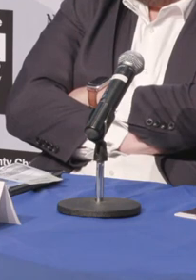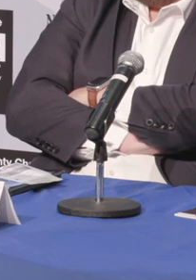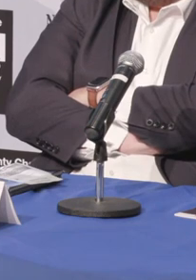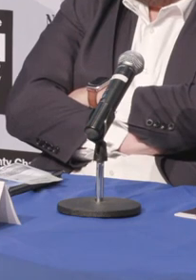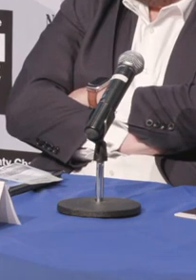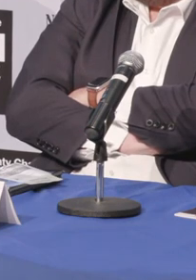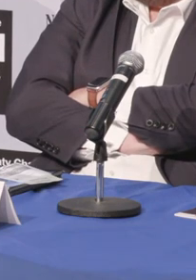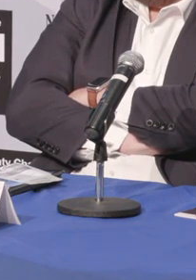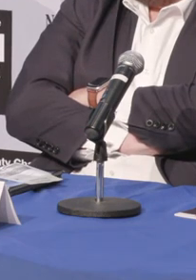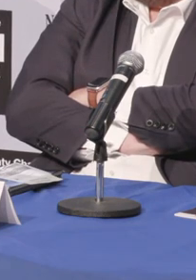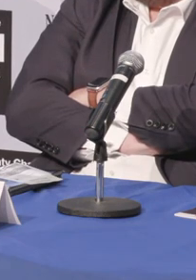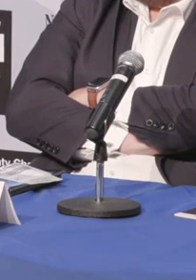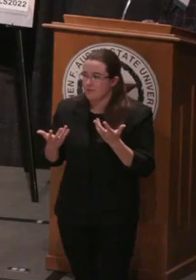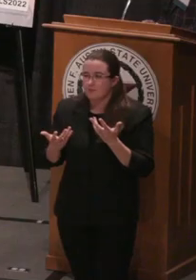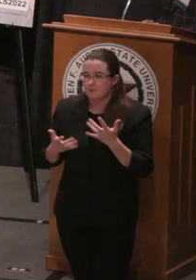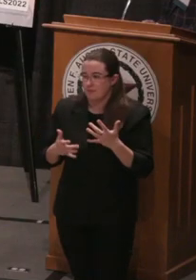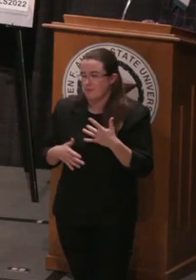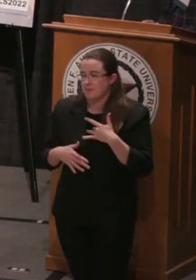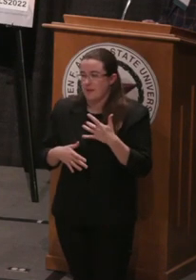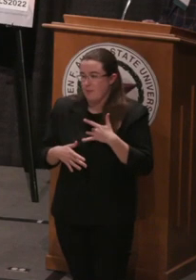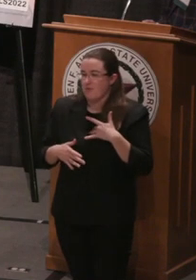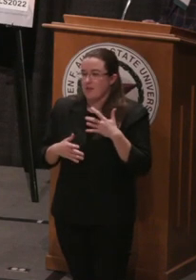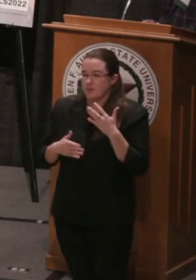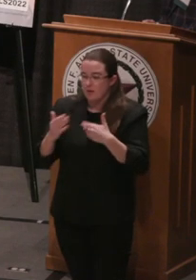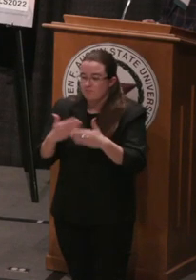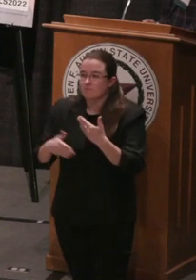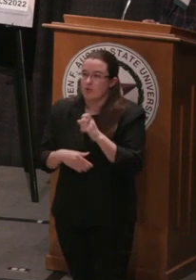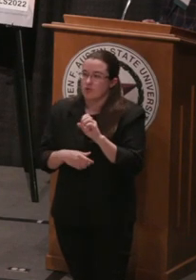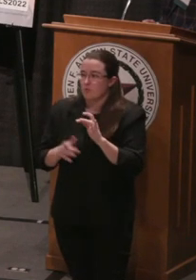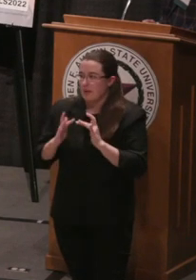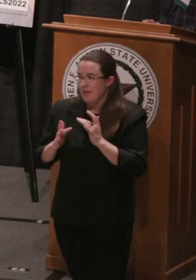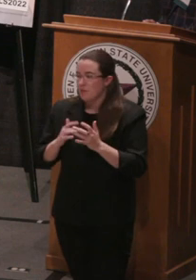the anger and fear that we're going to feel as we move through our social media platforms. So